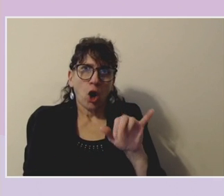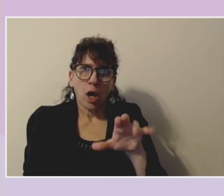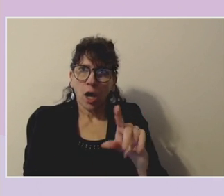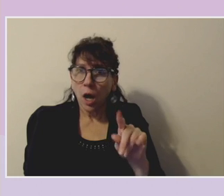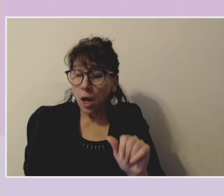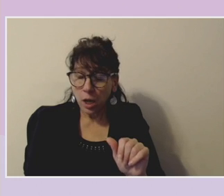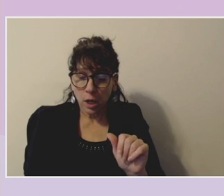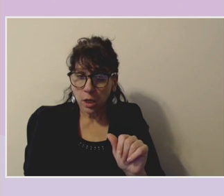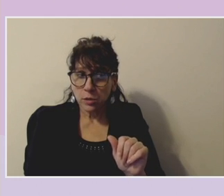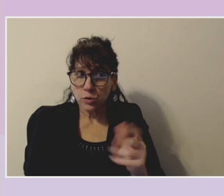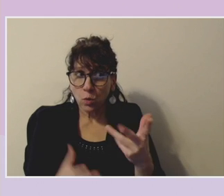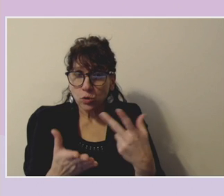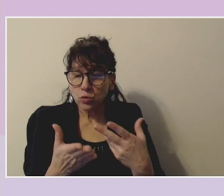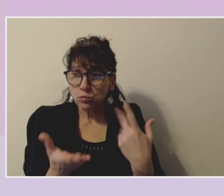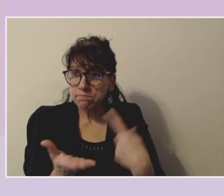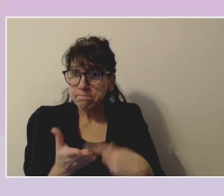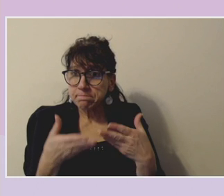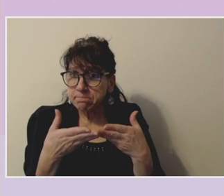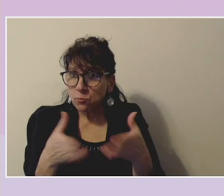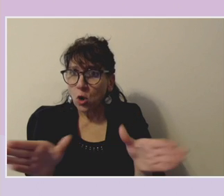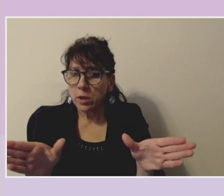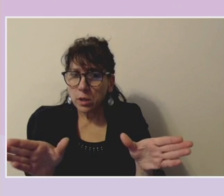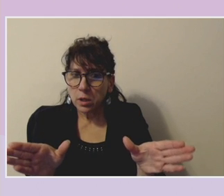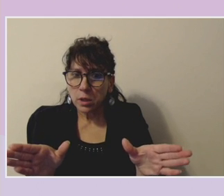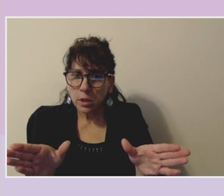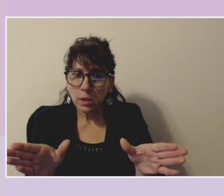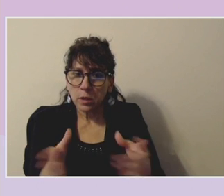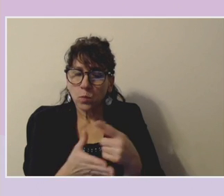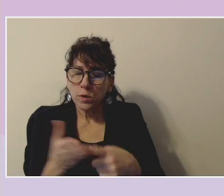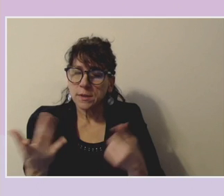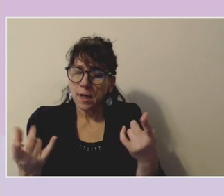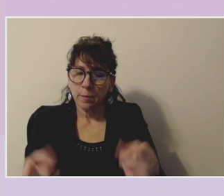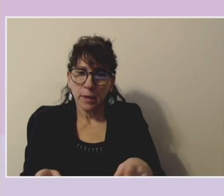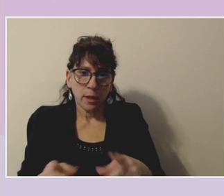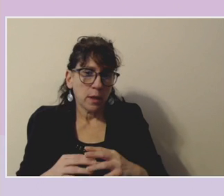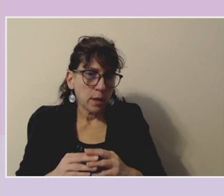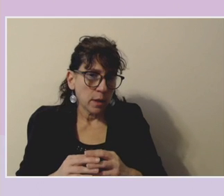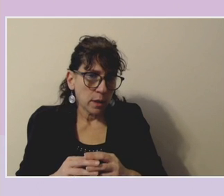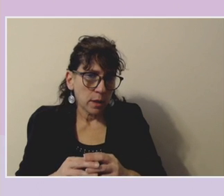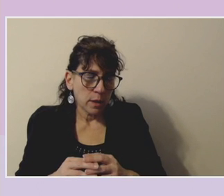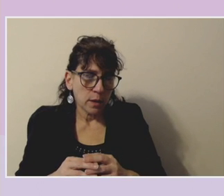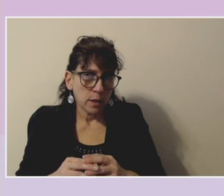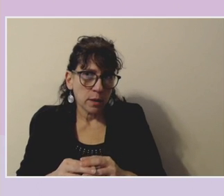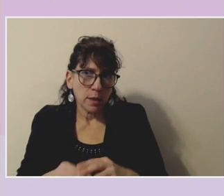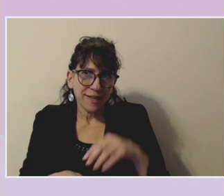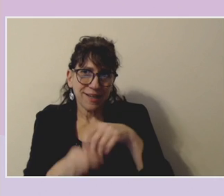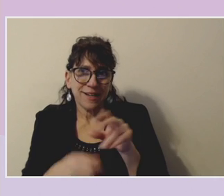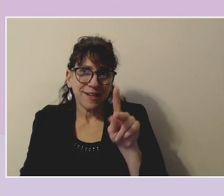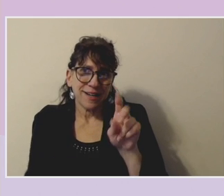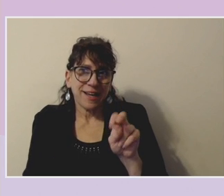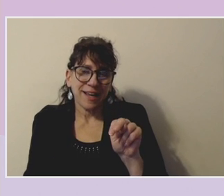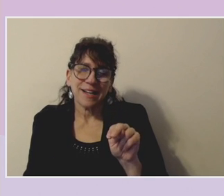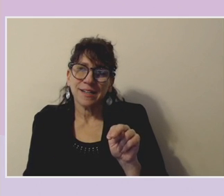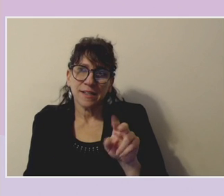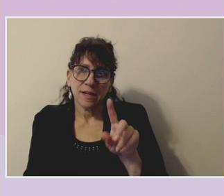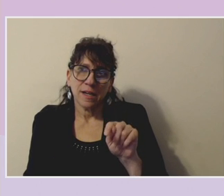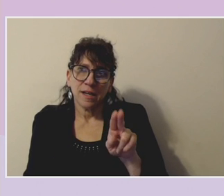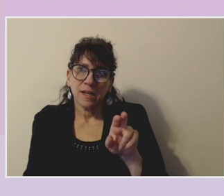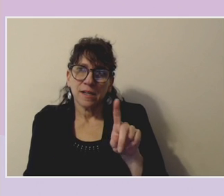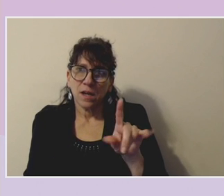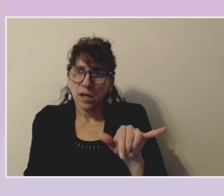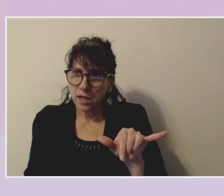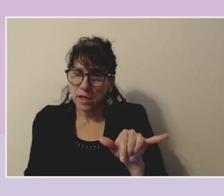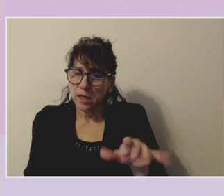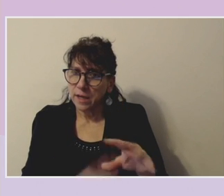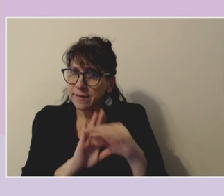more broadly about things happening more broadly in Kentucky? Do you think Eva hit the models that are